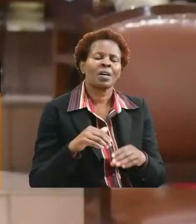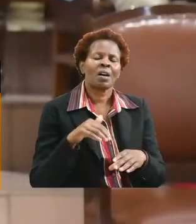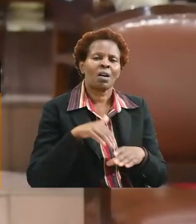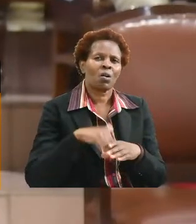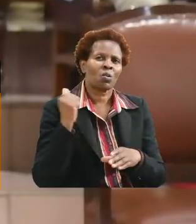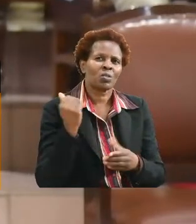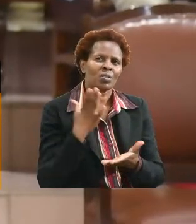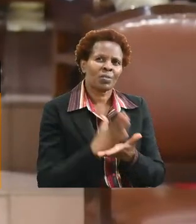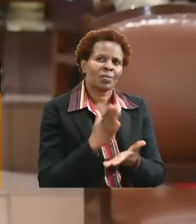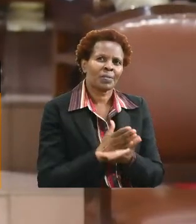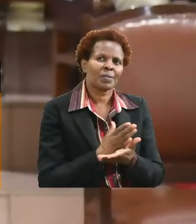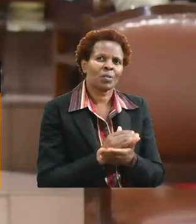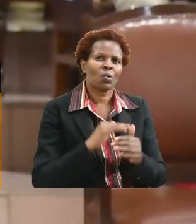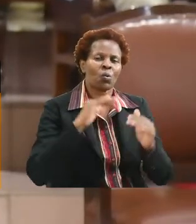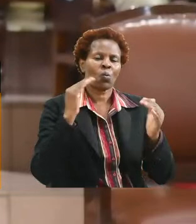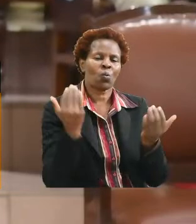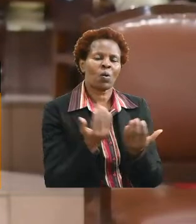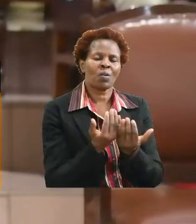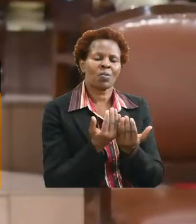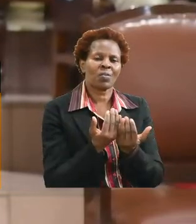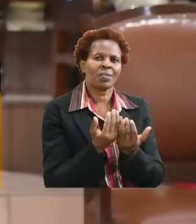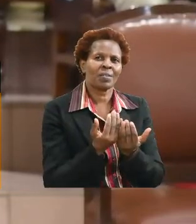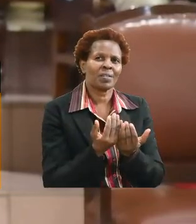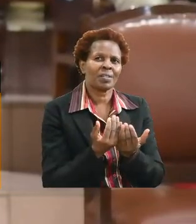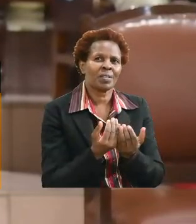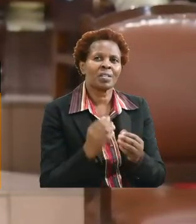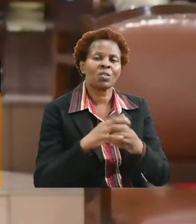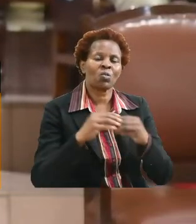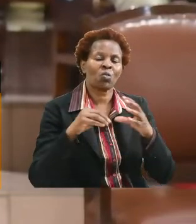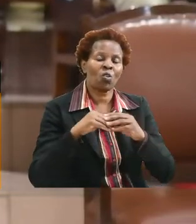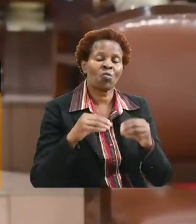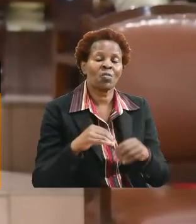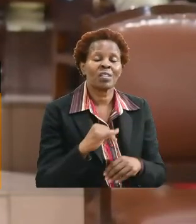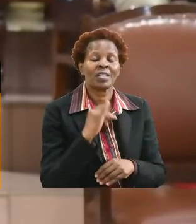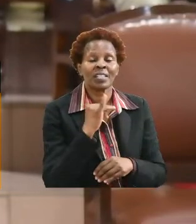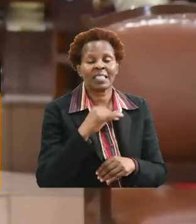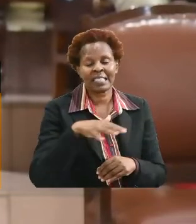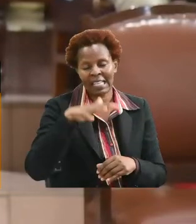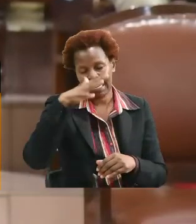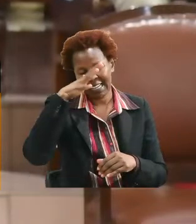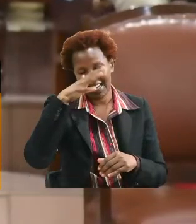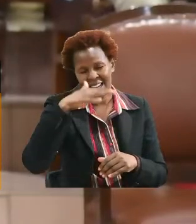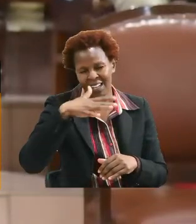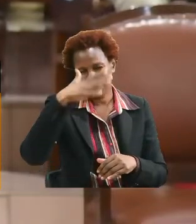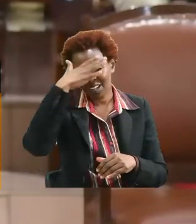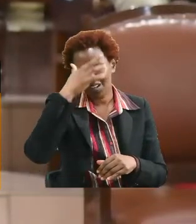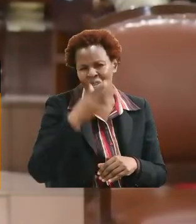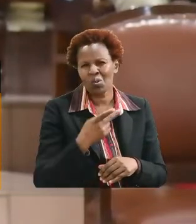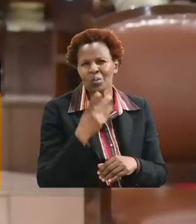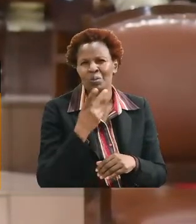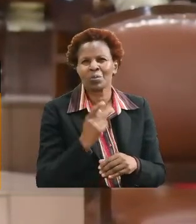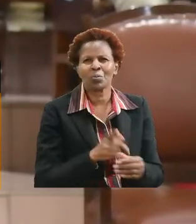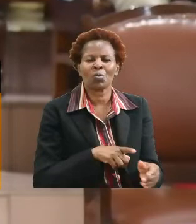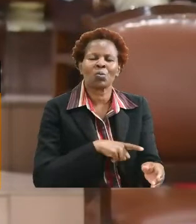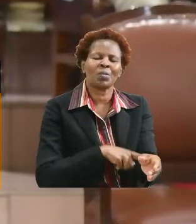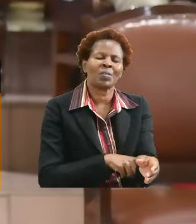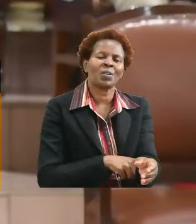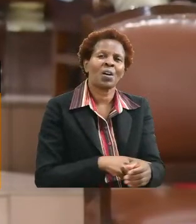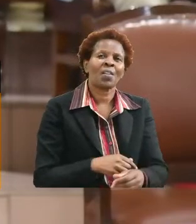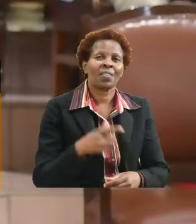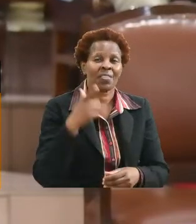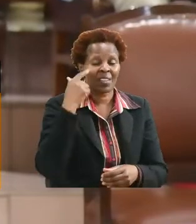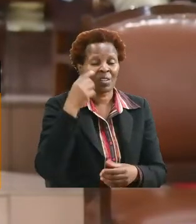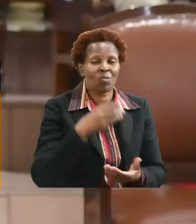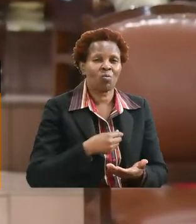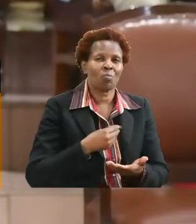Worldly comfort is delusional. And that's why we are talking of things like alcohol, beer, and all those. We can think about